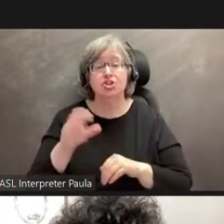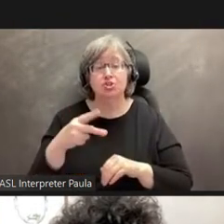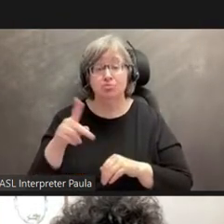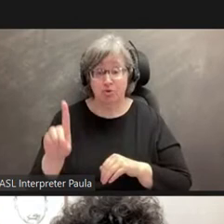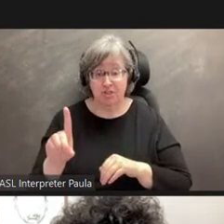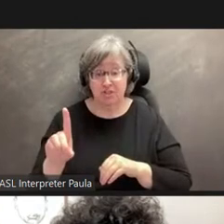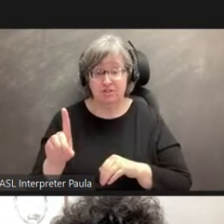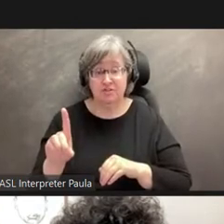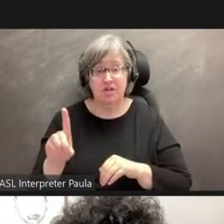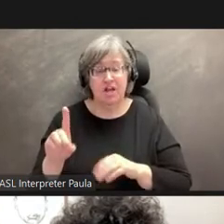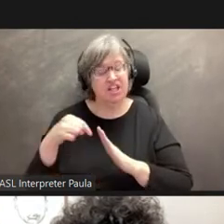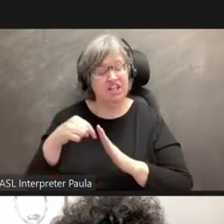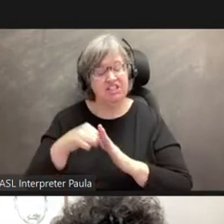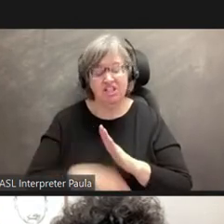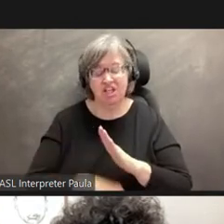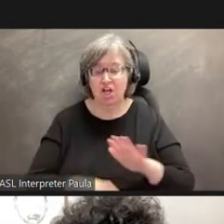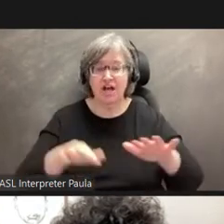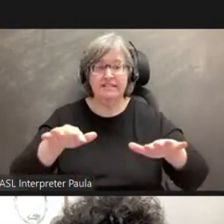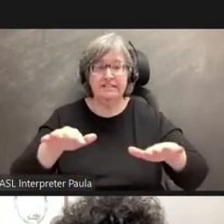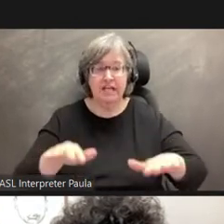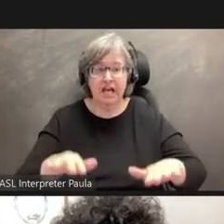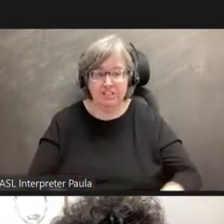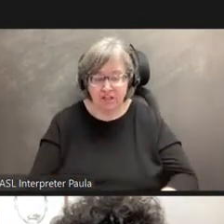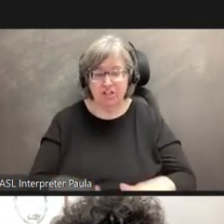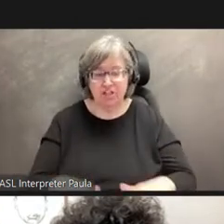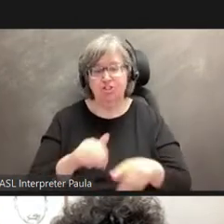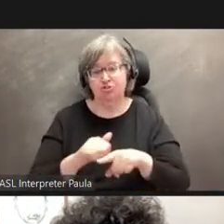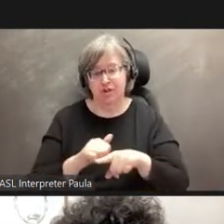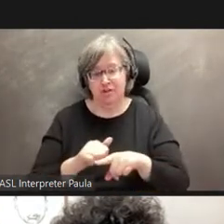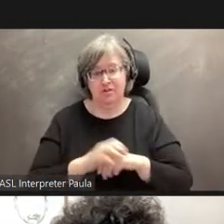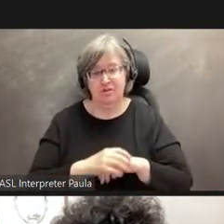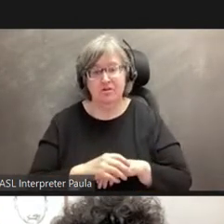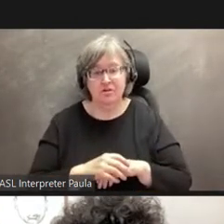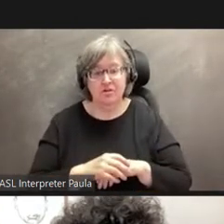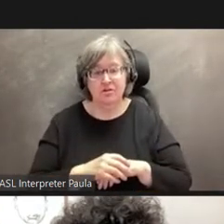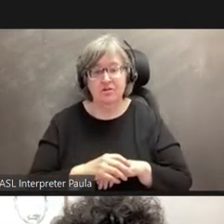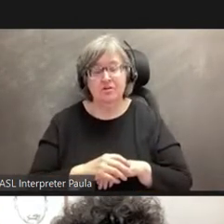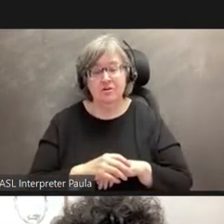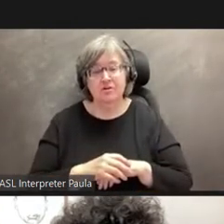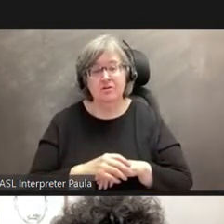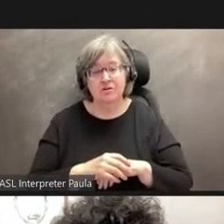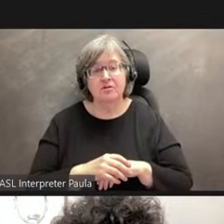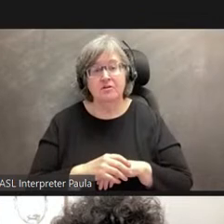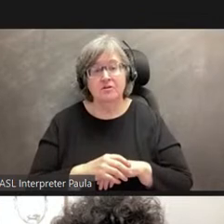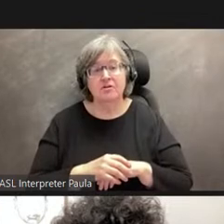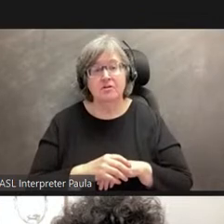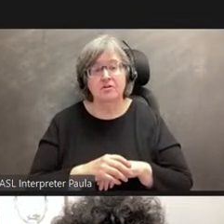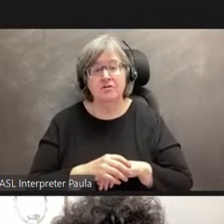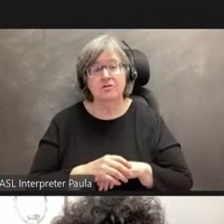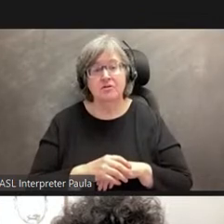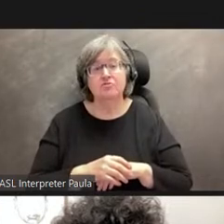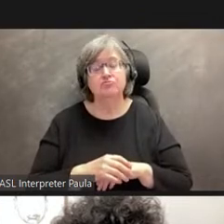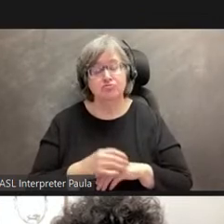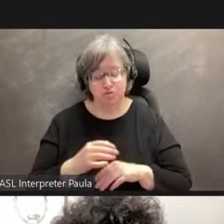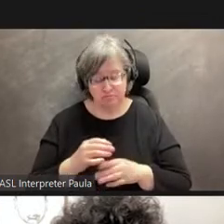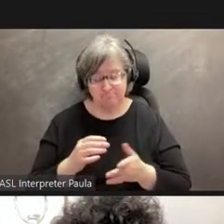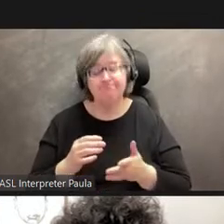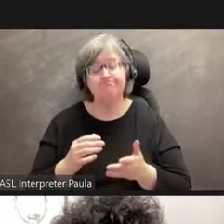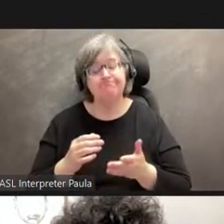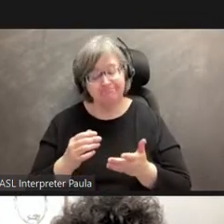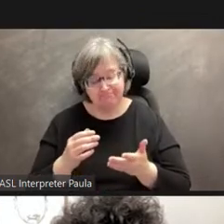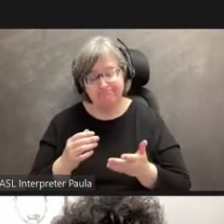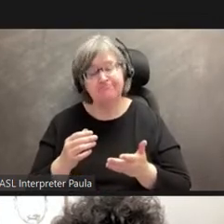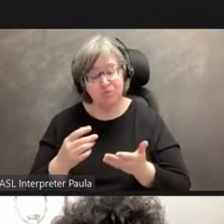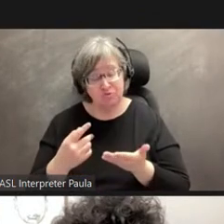has extensive de-escalation training. So those issues are being addressed as